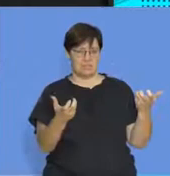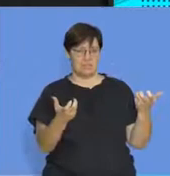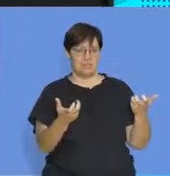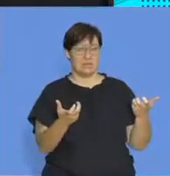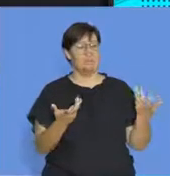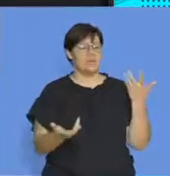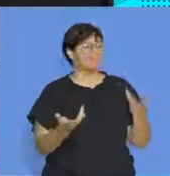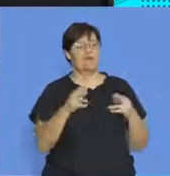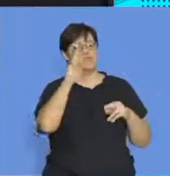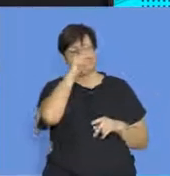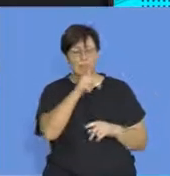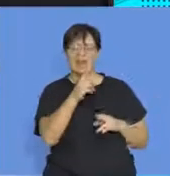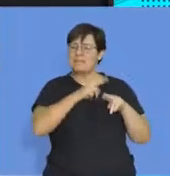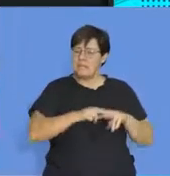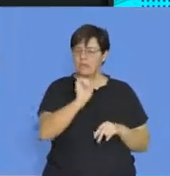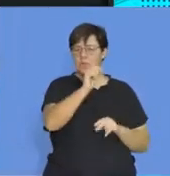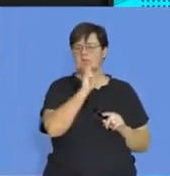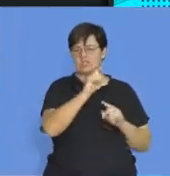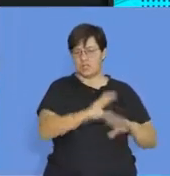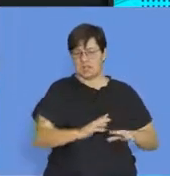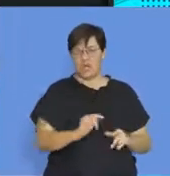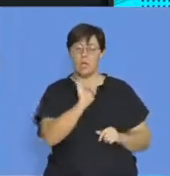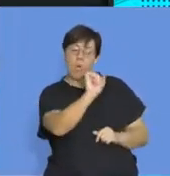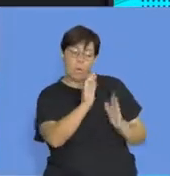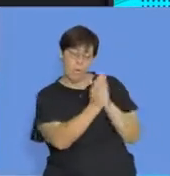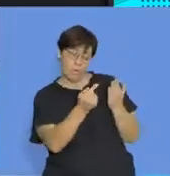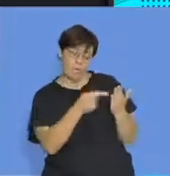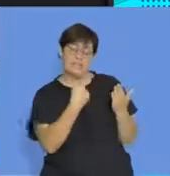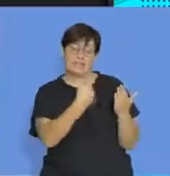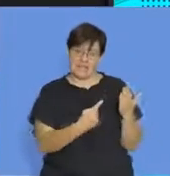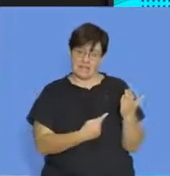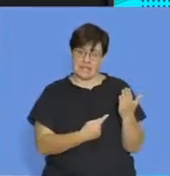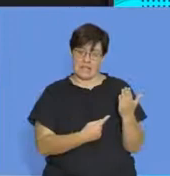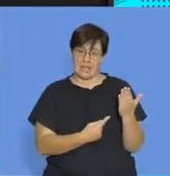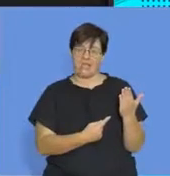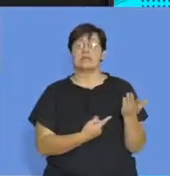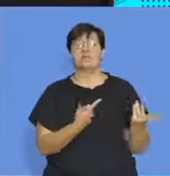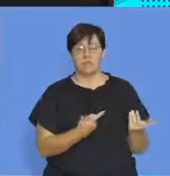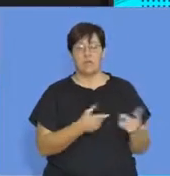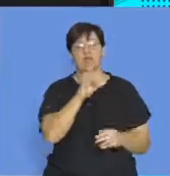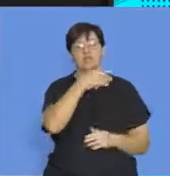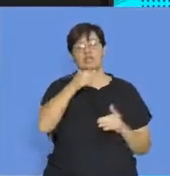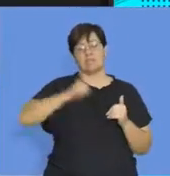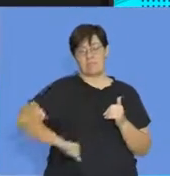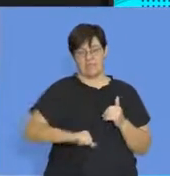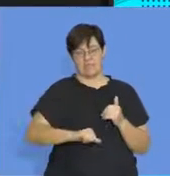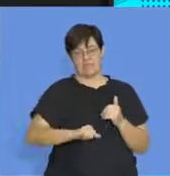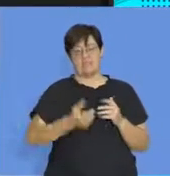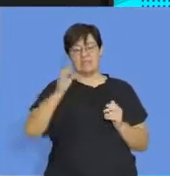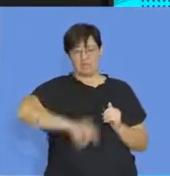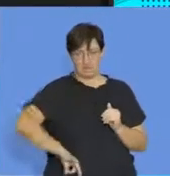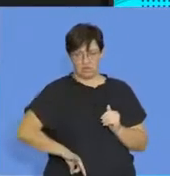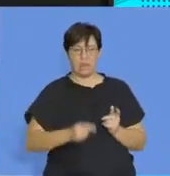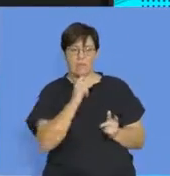remember, you could have your teacher saying, or your particular textbook saying, his salary is for 13 months, that is